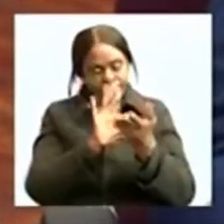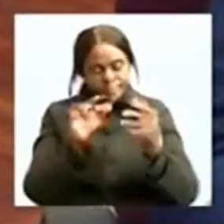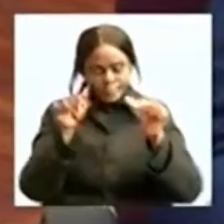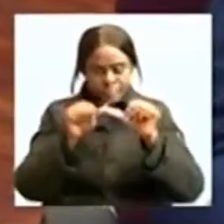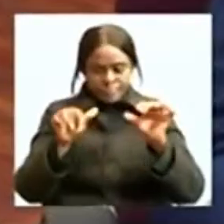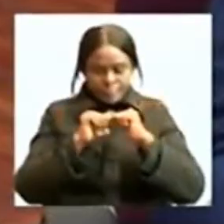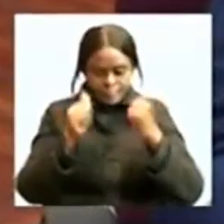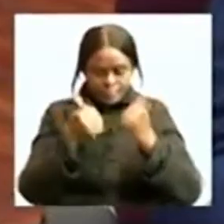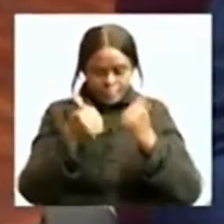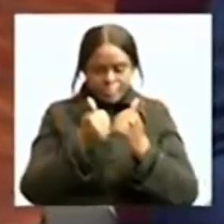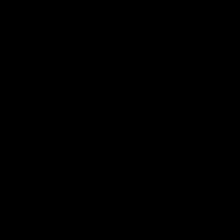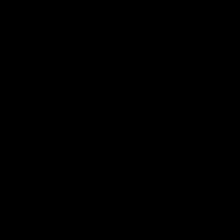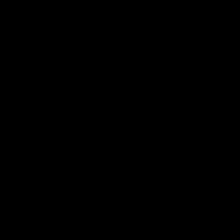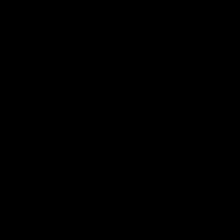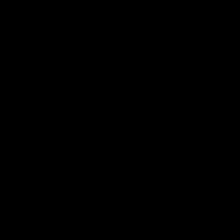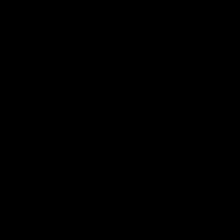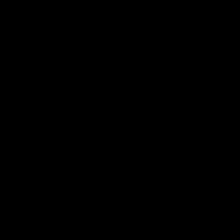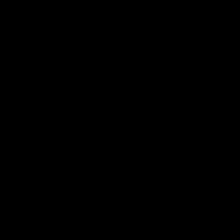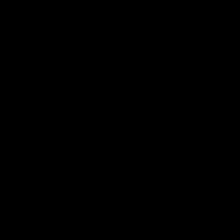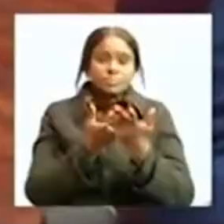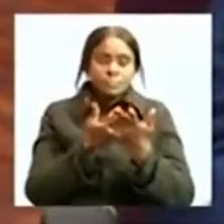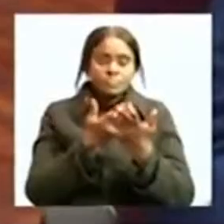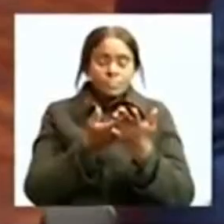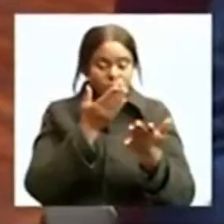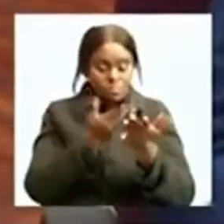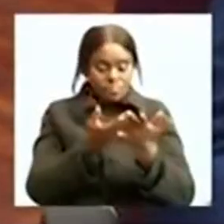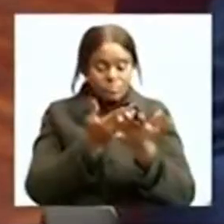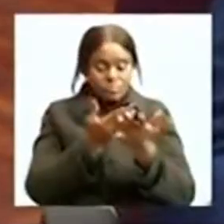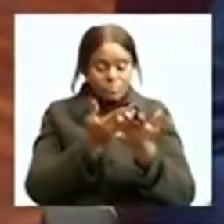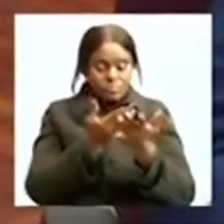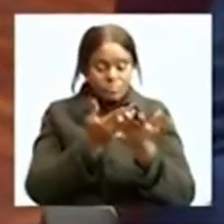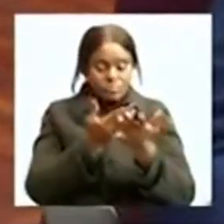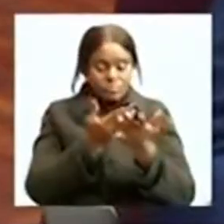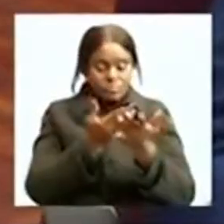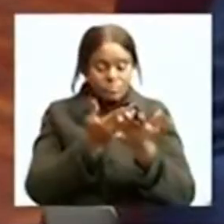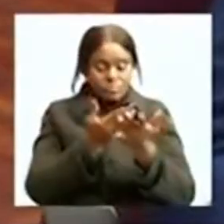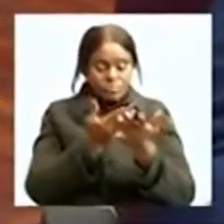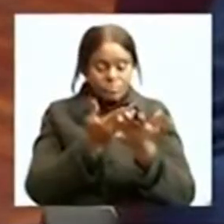Auditor General's report. These queries: